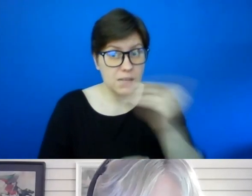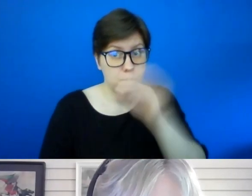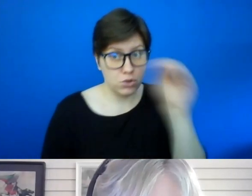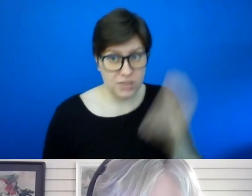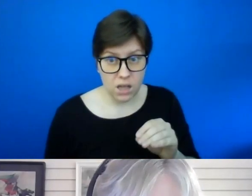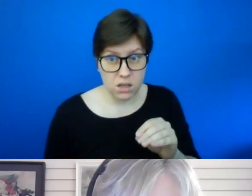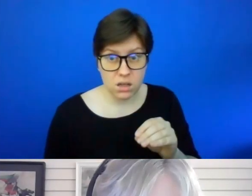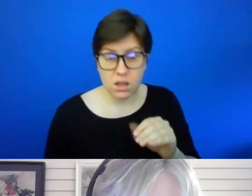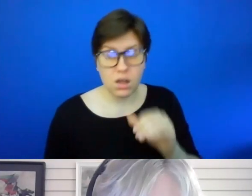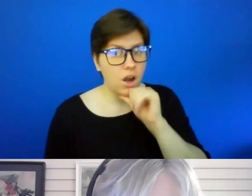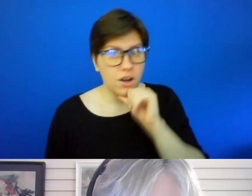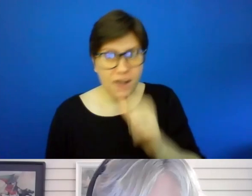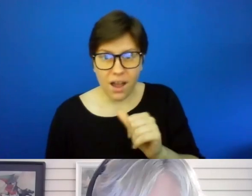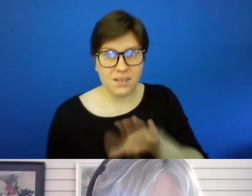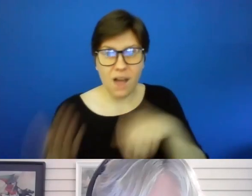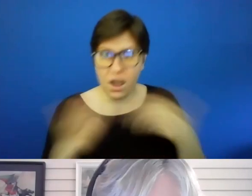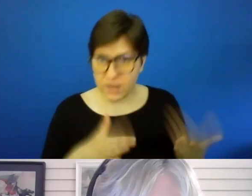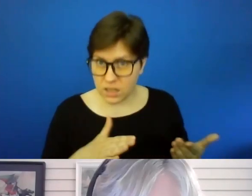not dying. And